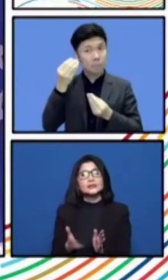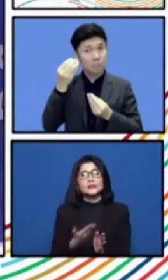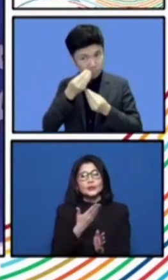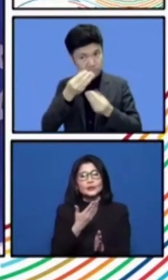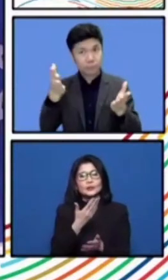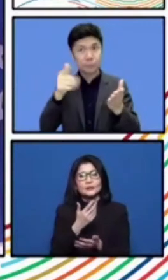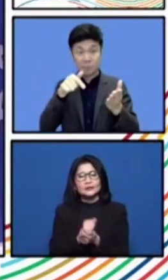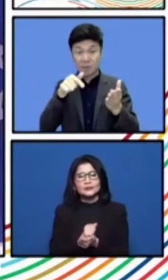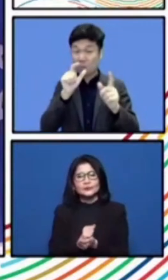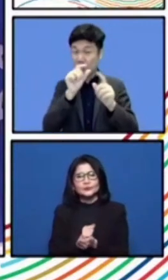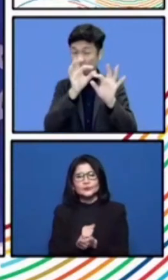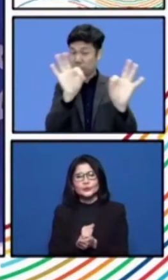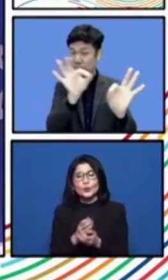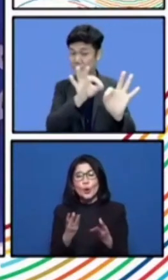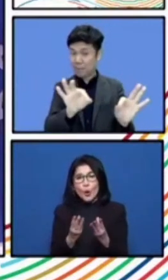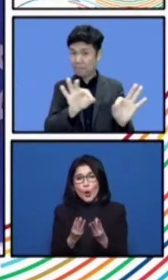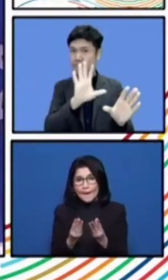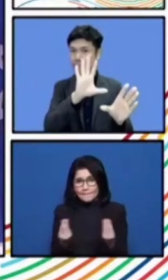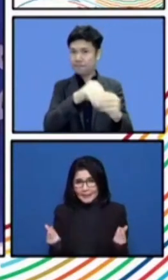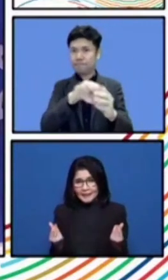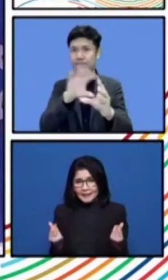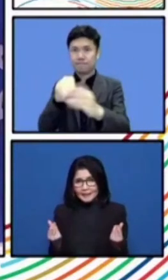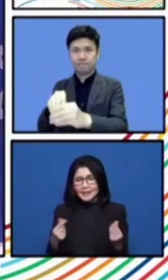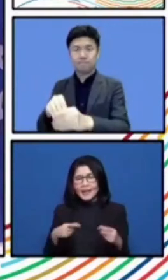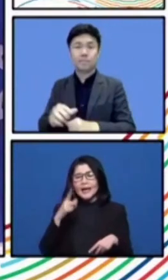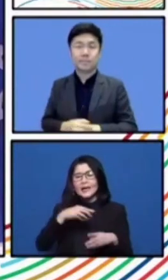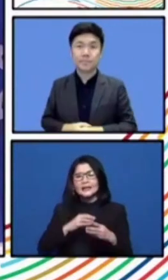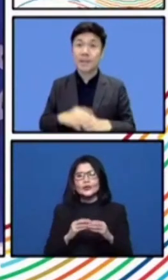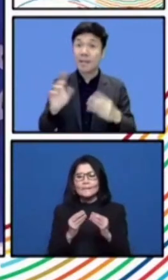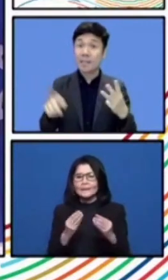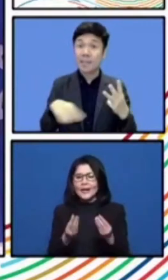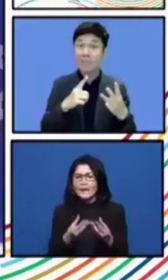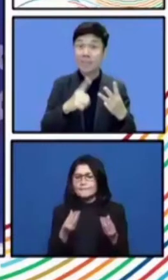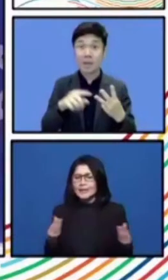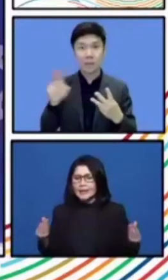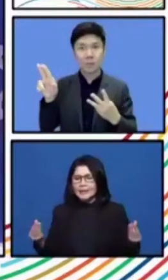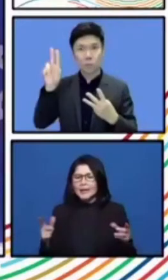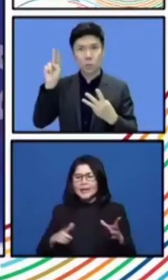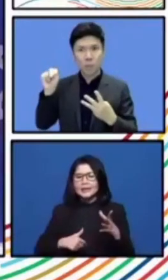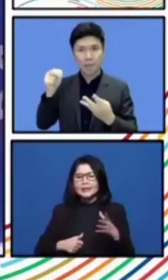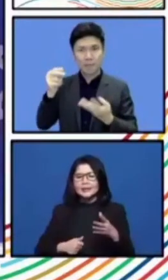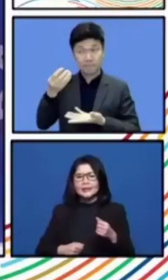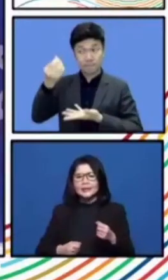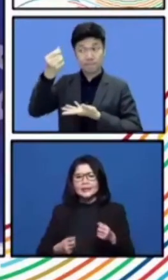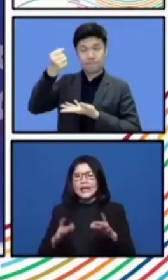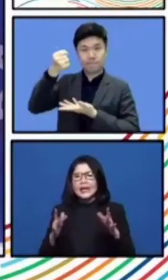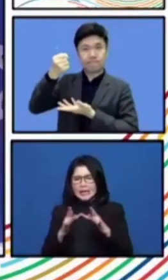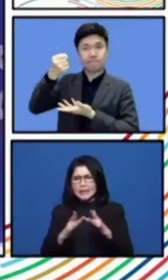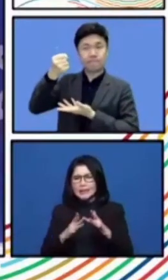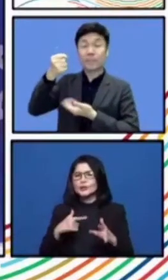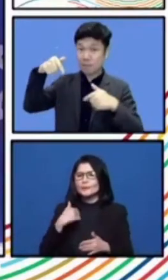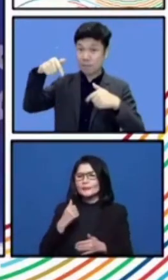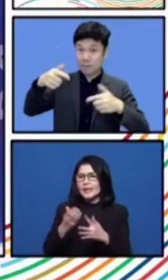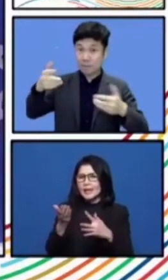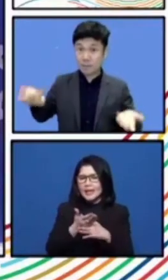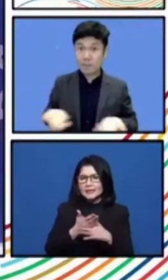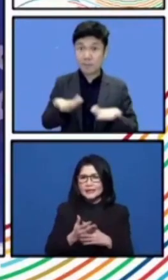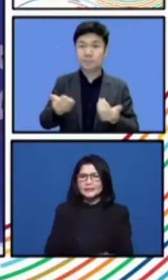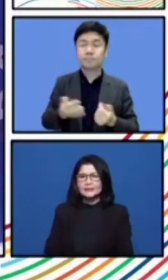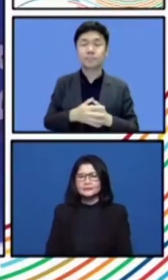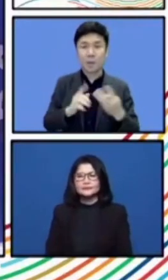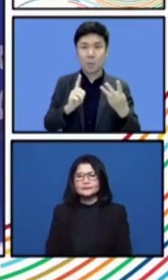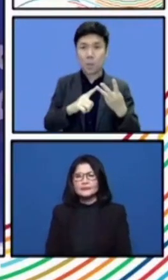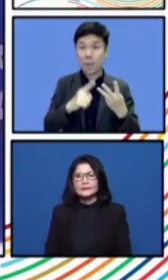I wish to mention is the one on human resources soon we are also rolling out here a baseline assessment